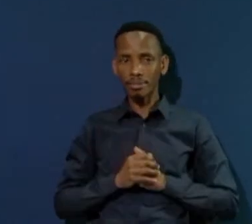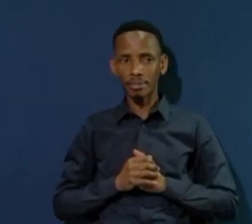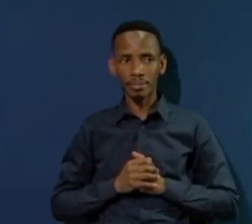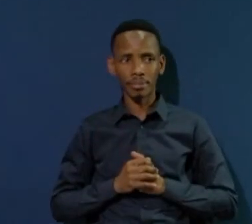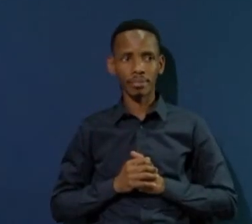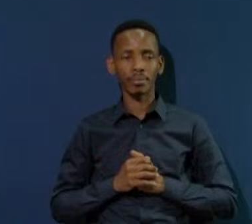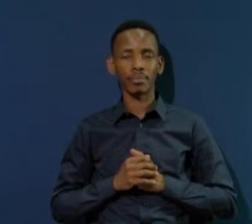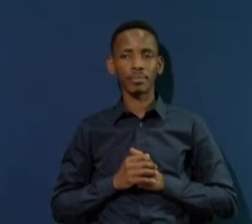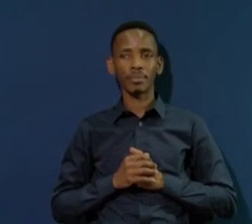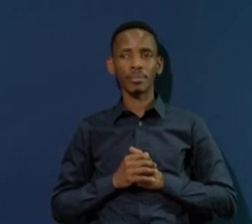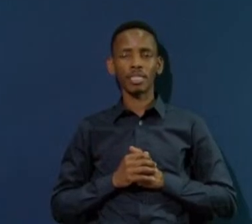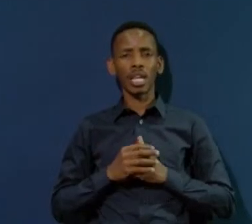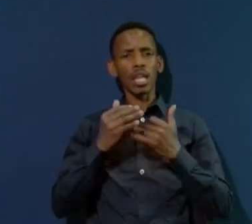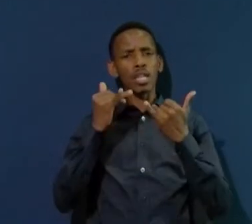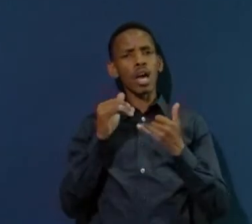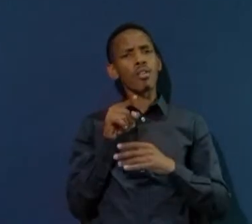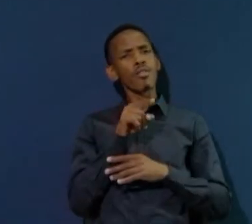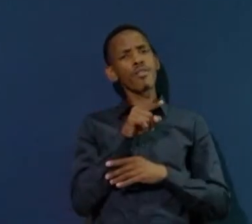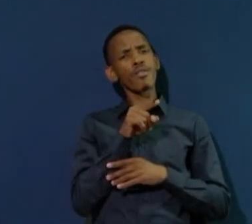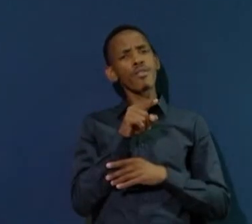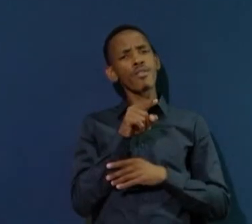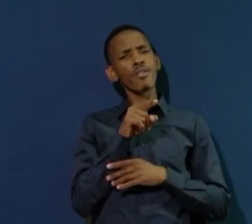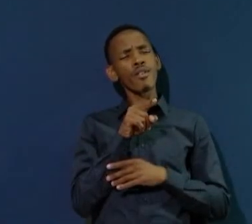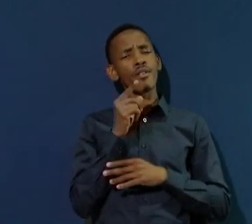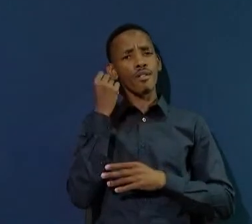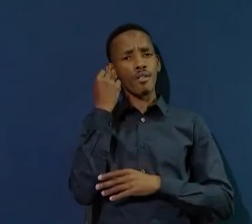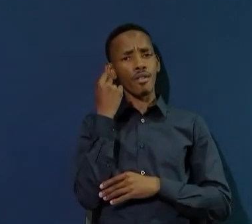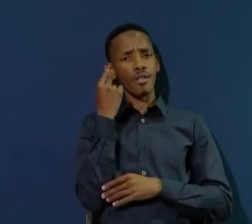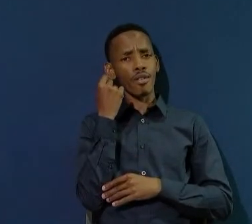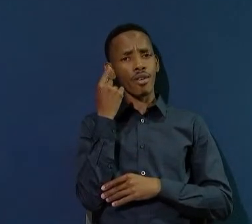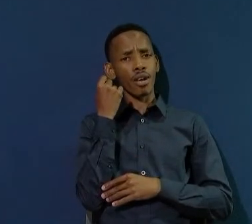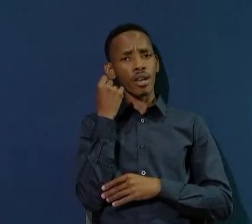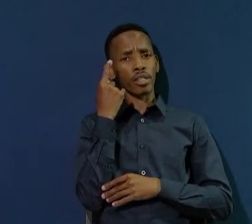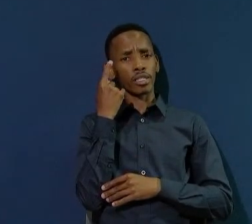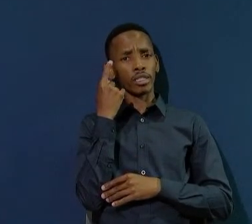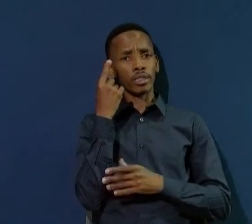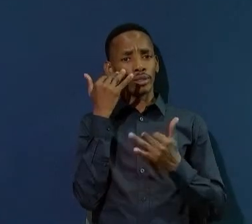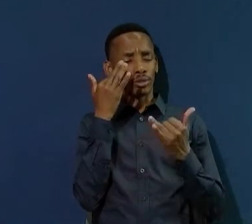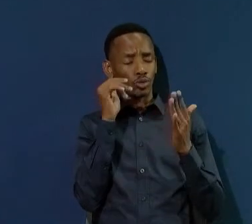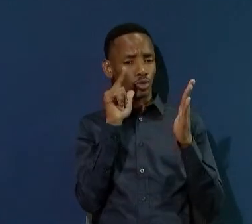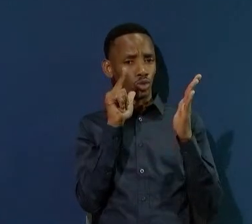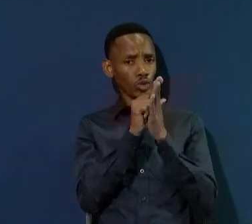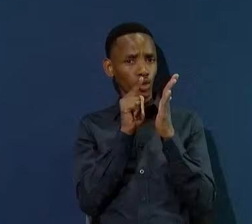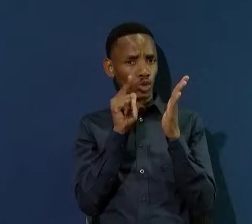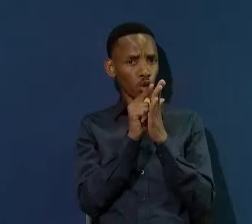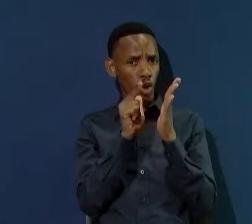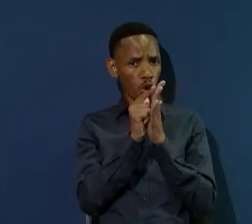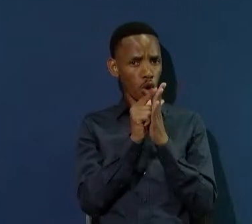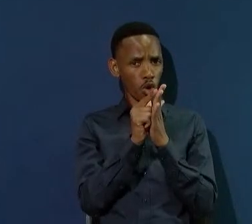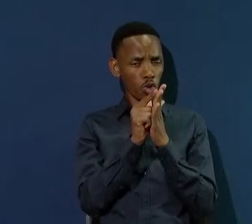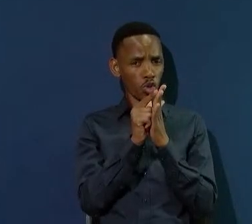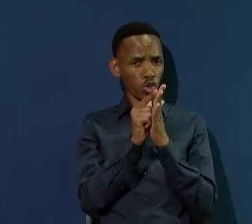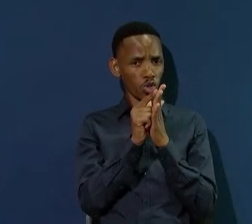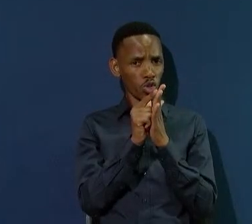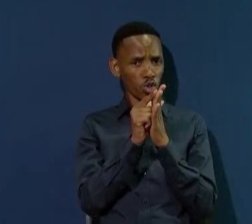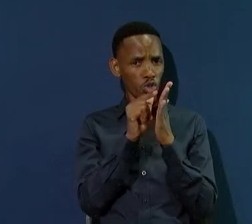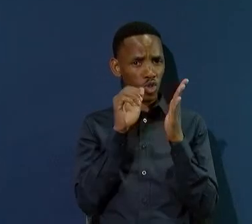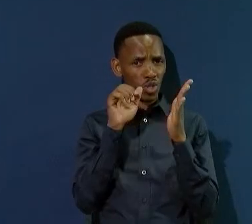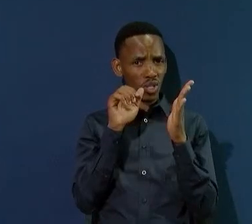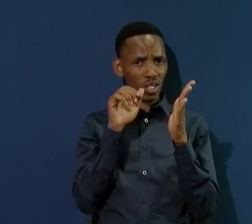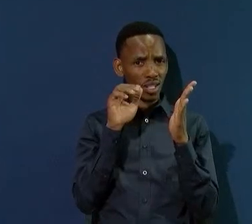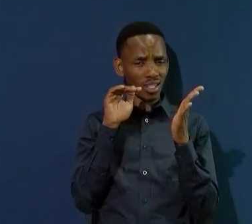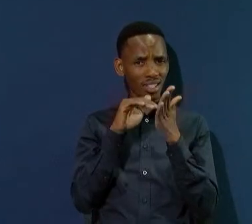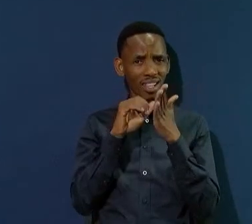Yeah. Do you understand, in terms of the legal terminology, the difference between shall and